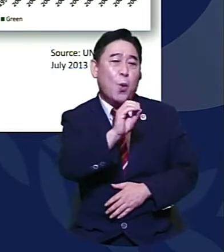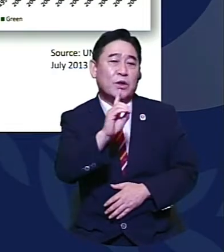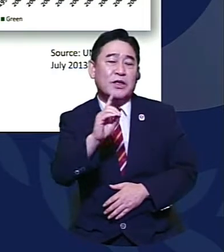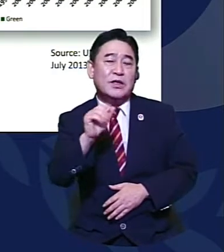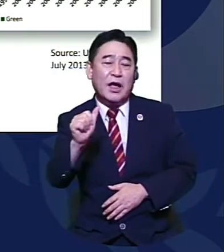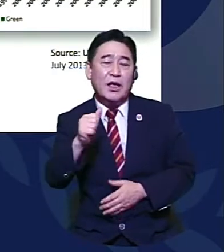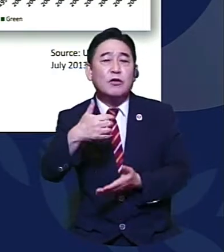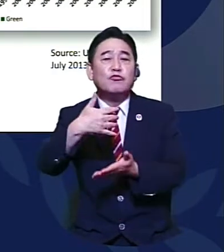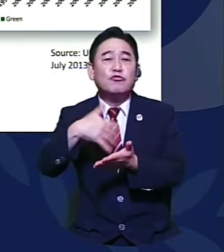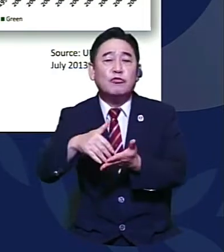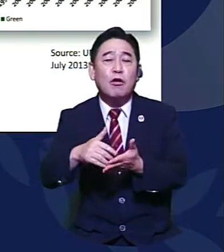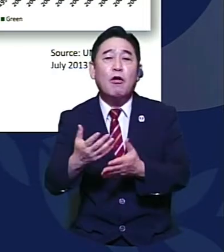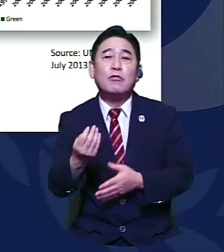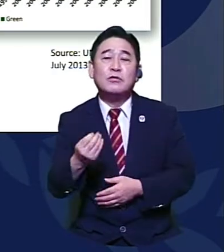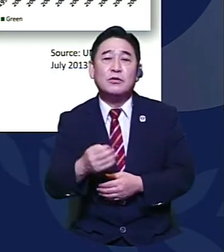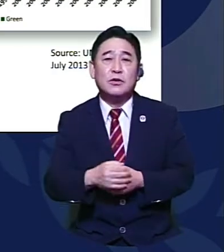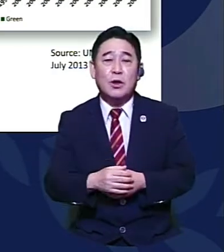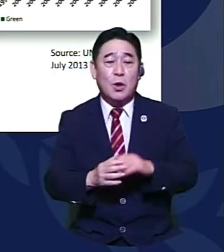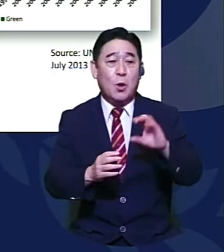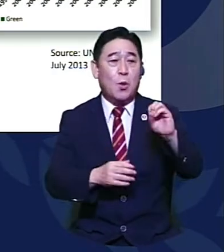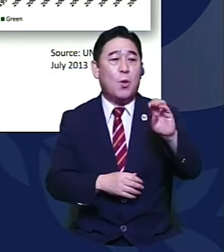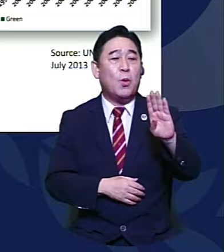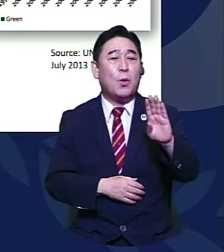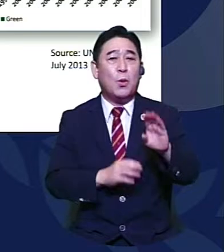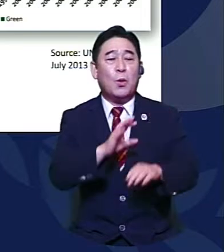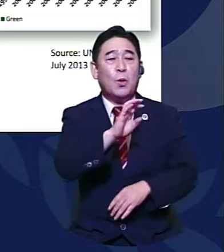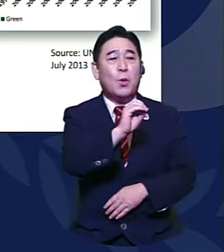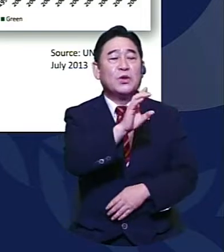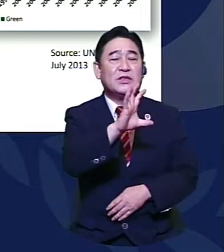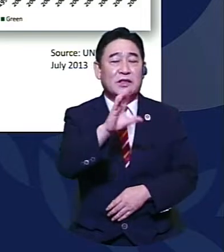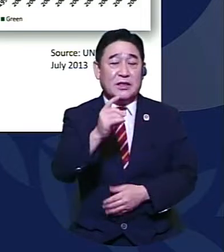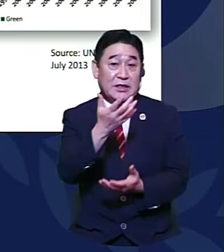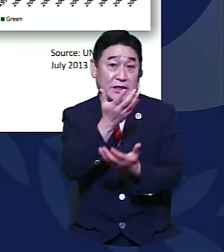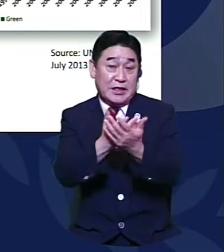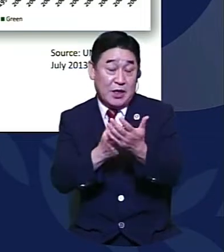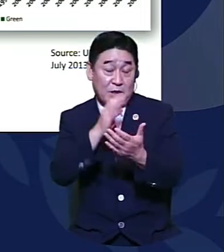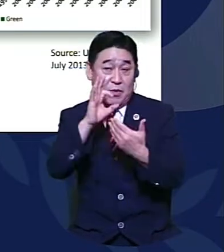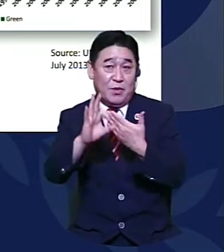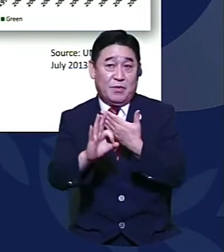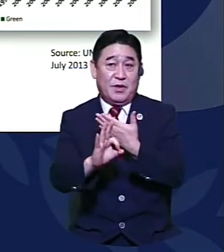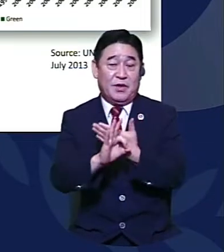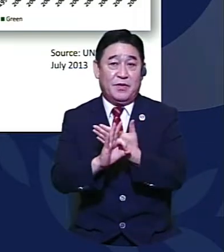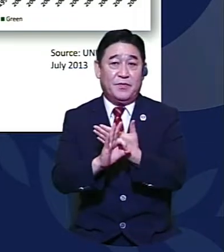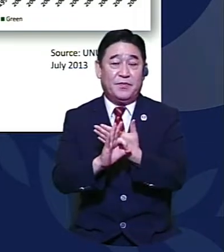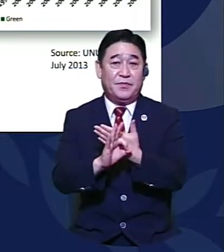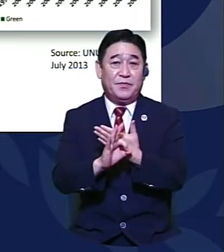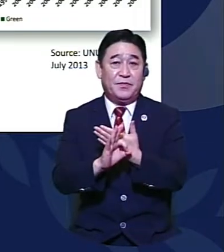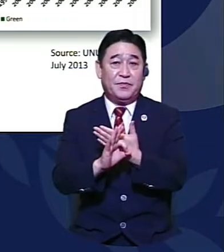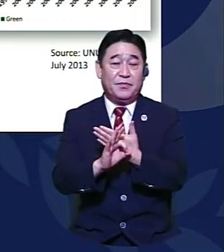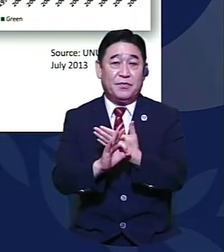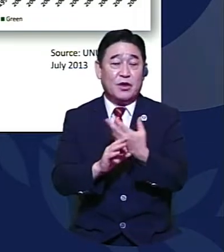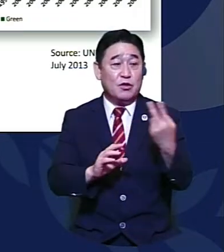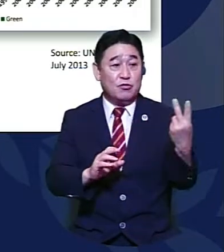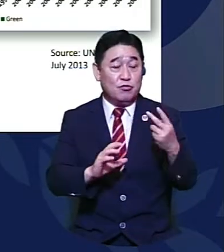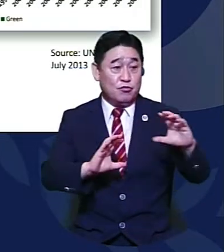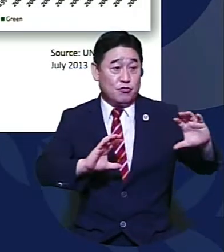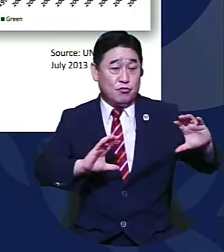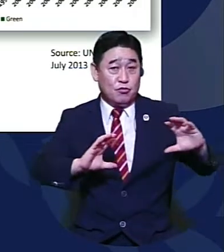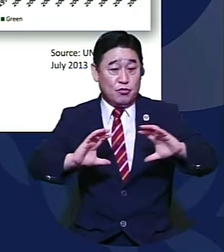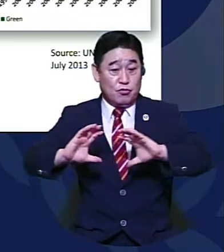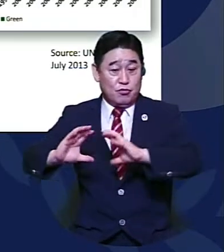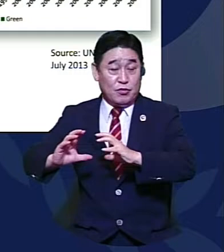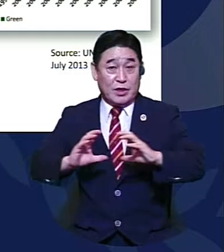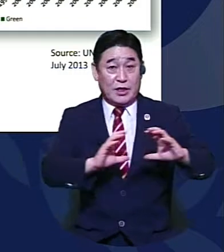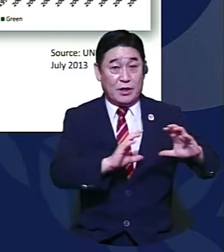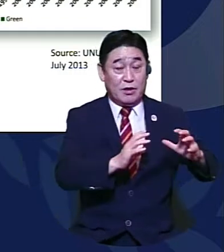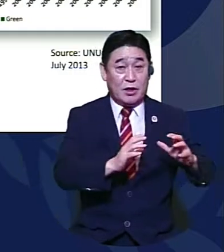DAC, and they track the environmental share of bilateral aid. So total ODA is about